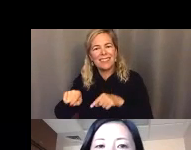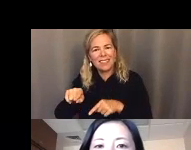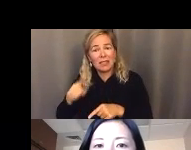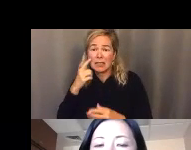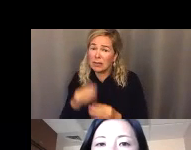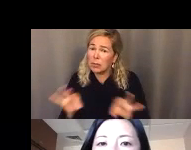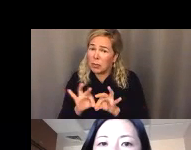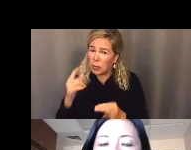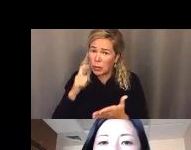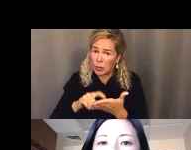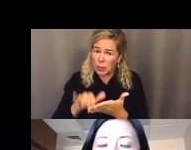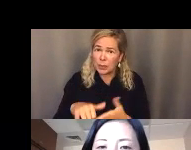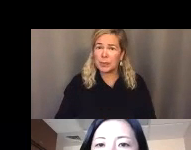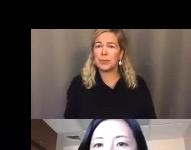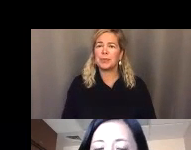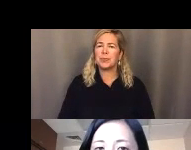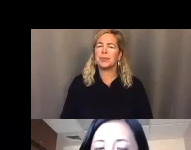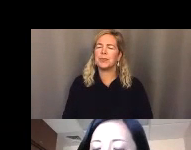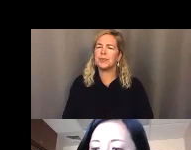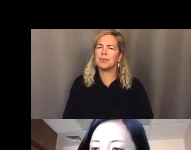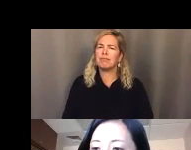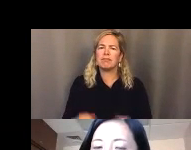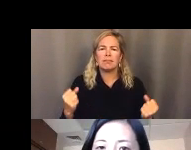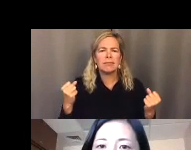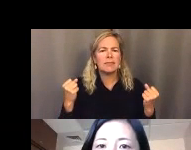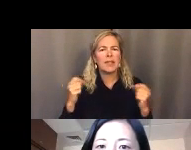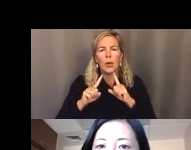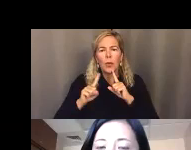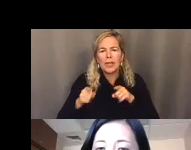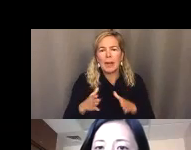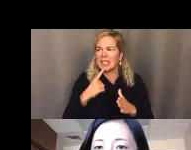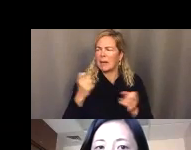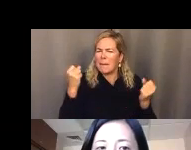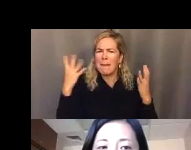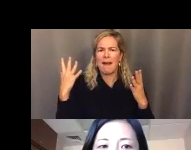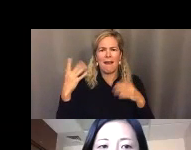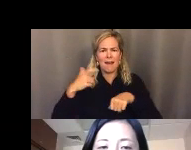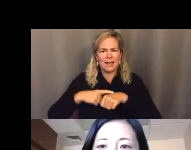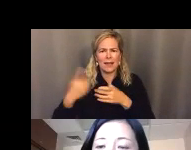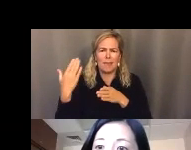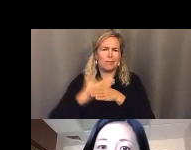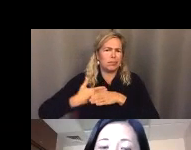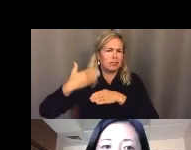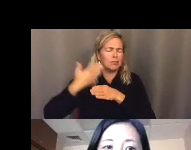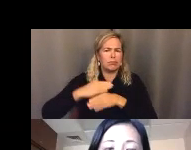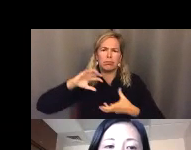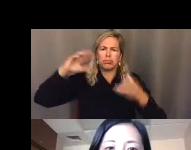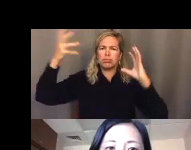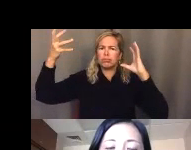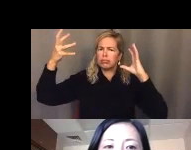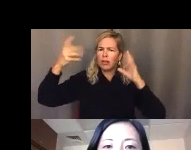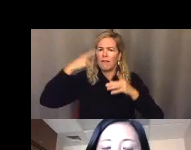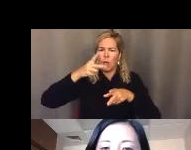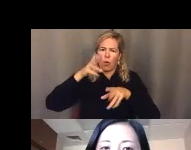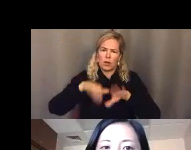The respondents talked about multiple disruptions that COVID-19 has caused on their childcare arrangements. The top